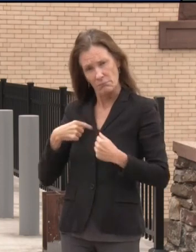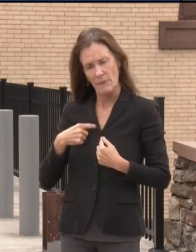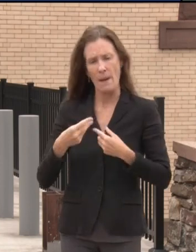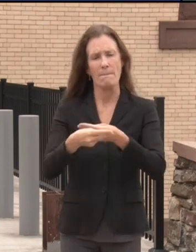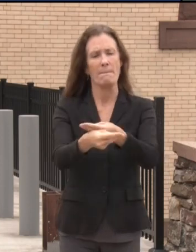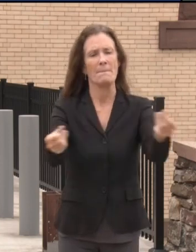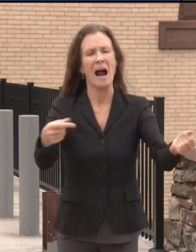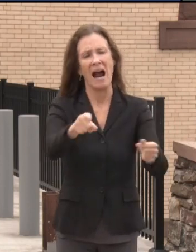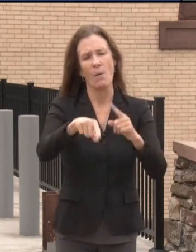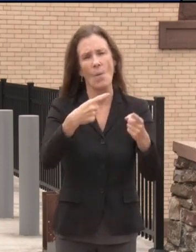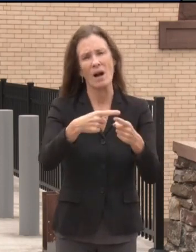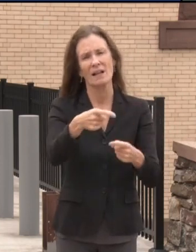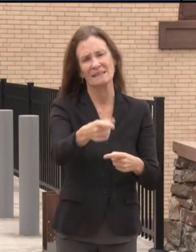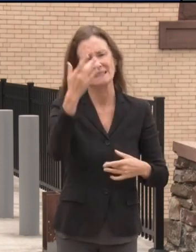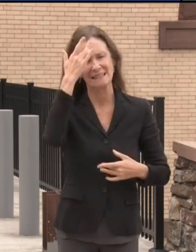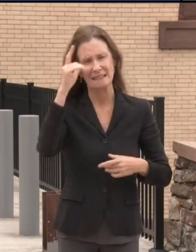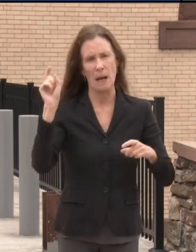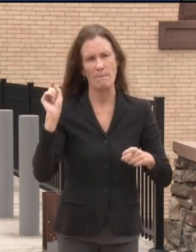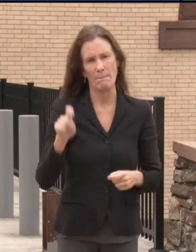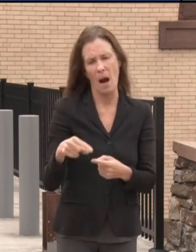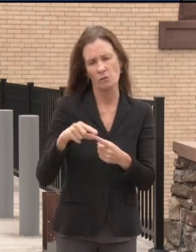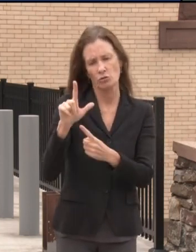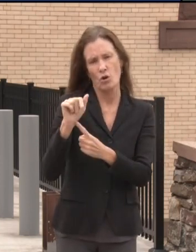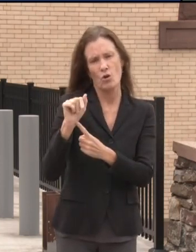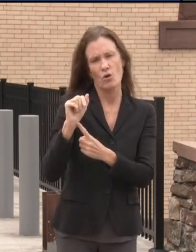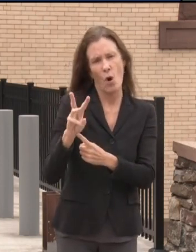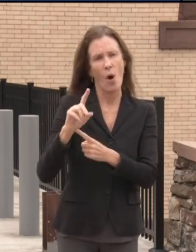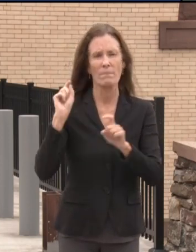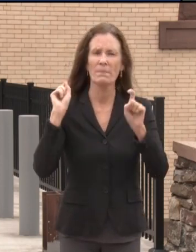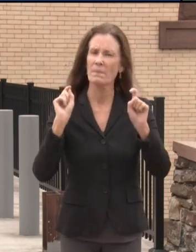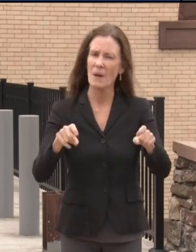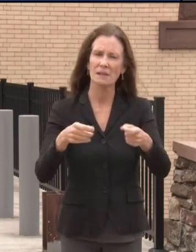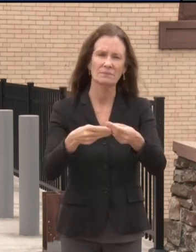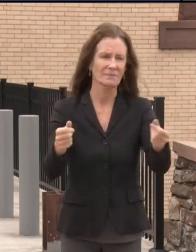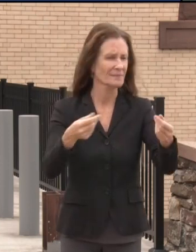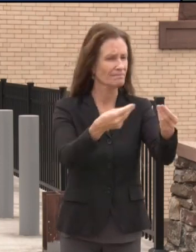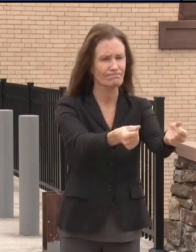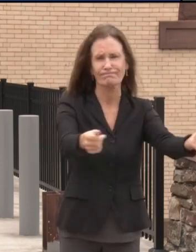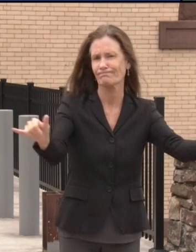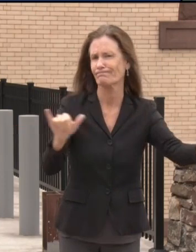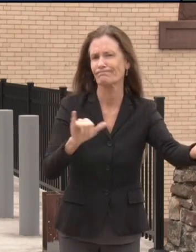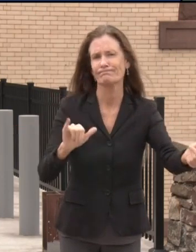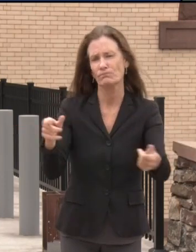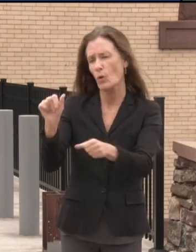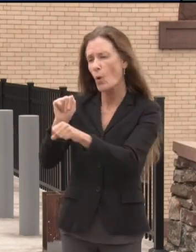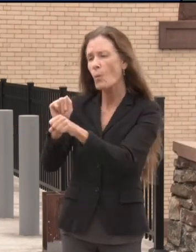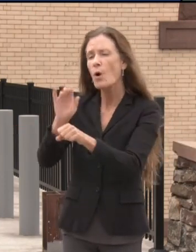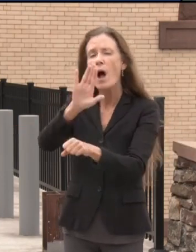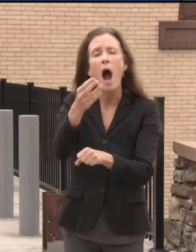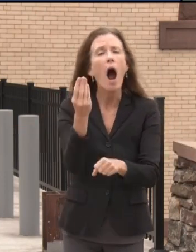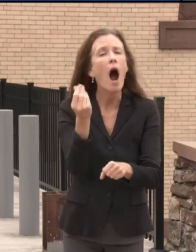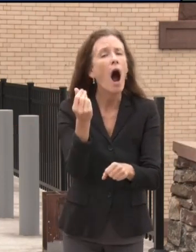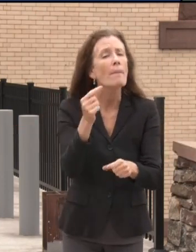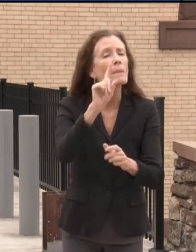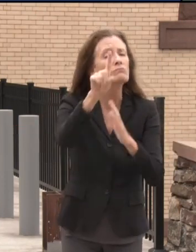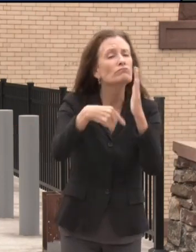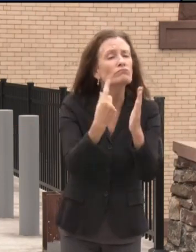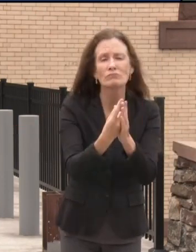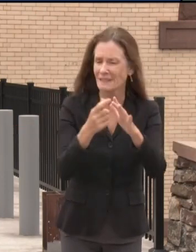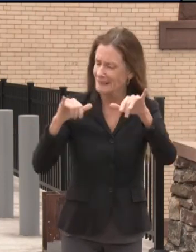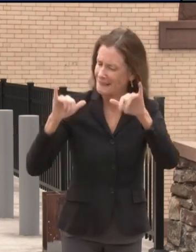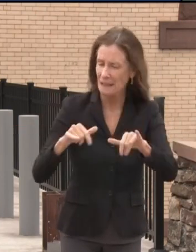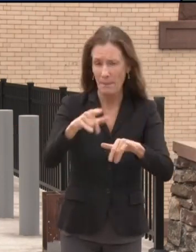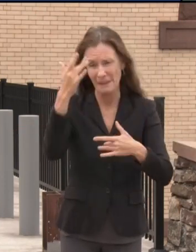Leave must be paid at the same rate of pay as the employee's hourly wage. Under